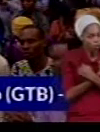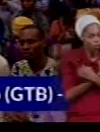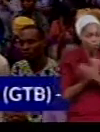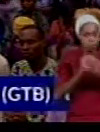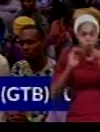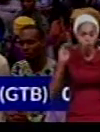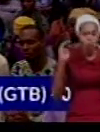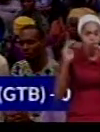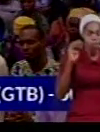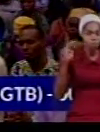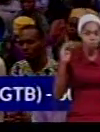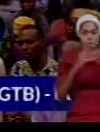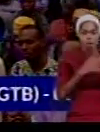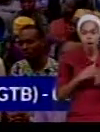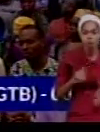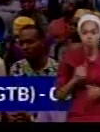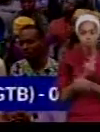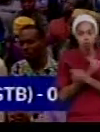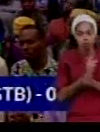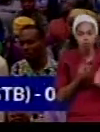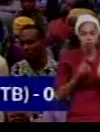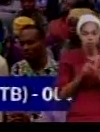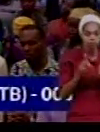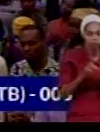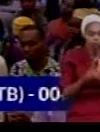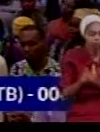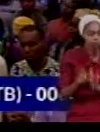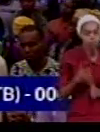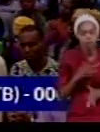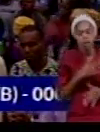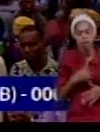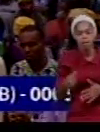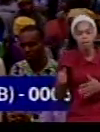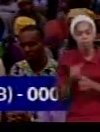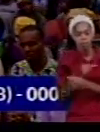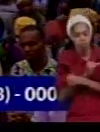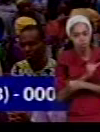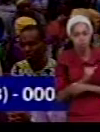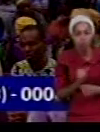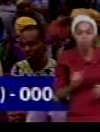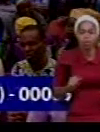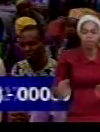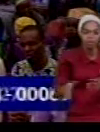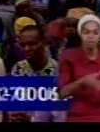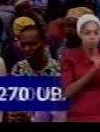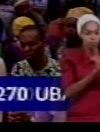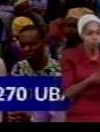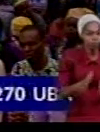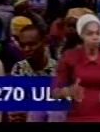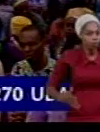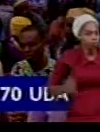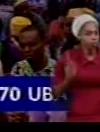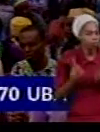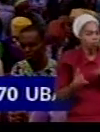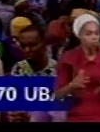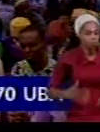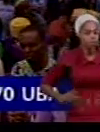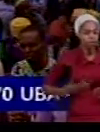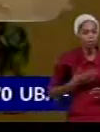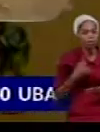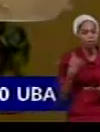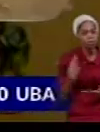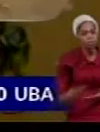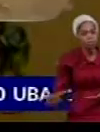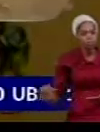nation, delight in bloodshed, delight in destruction of lives and property, the Lord will disarm